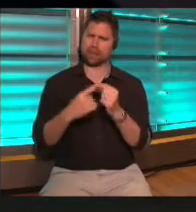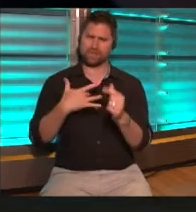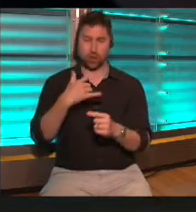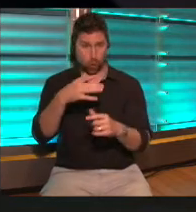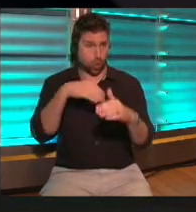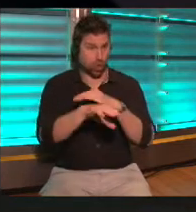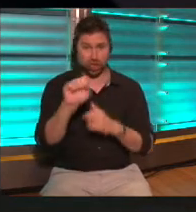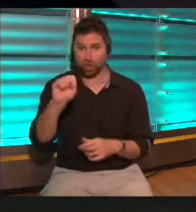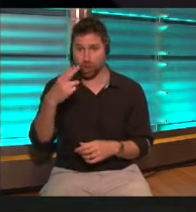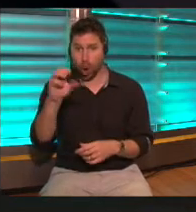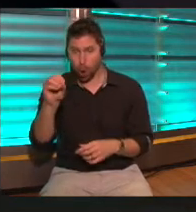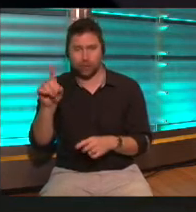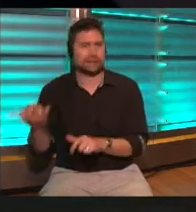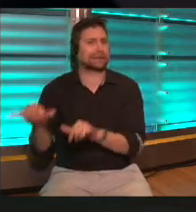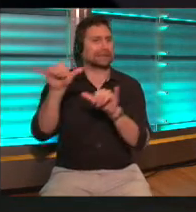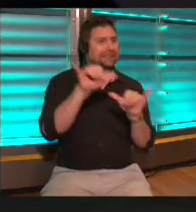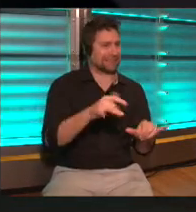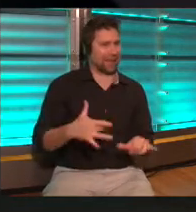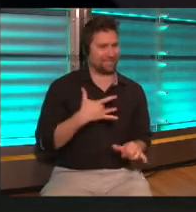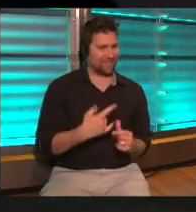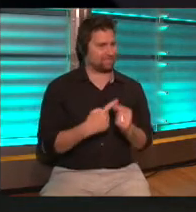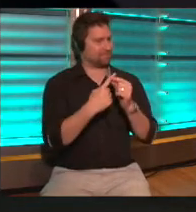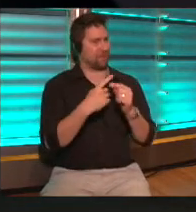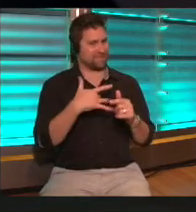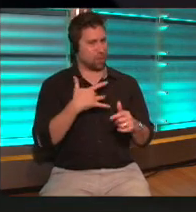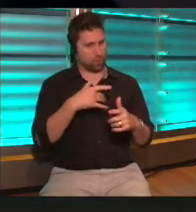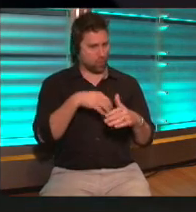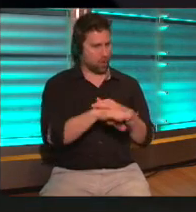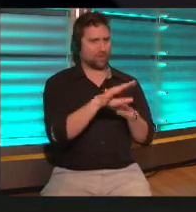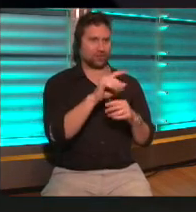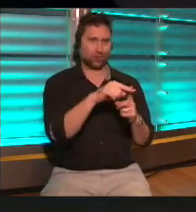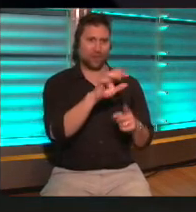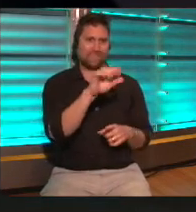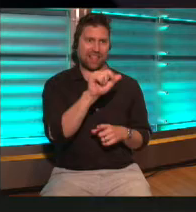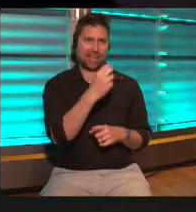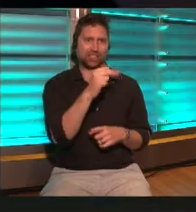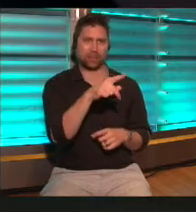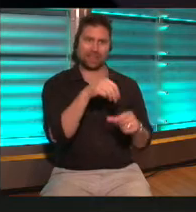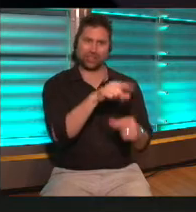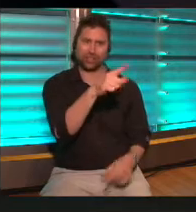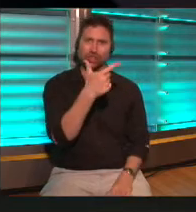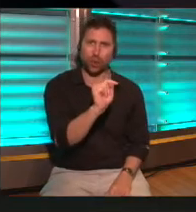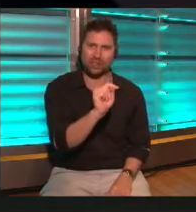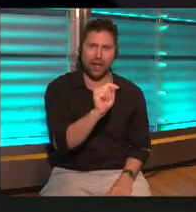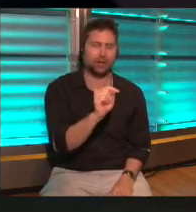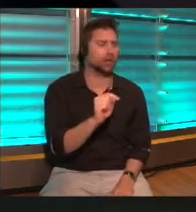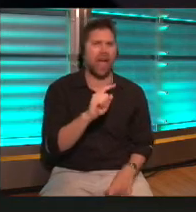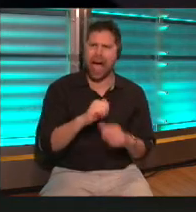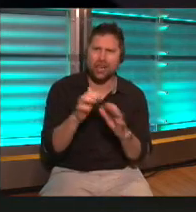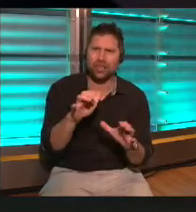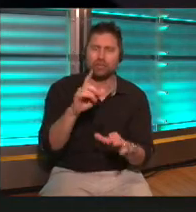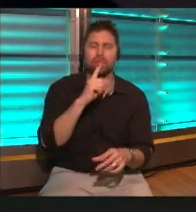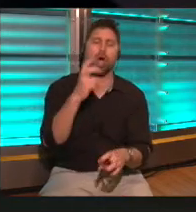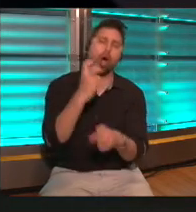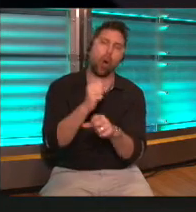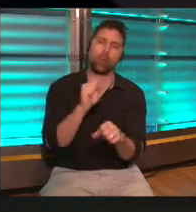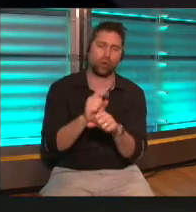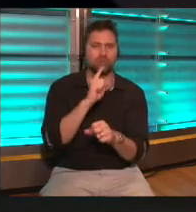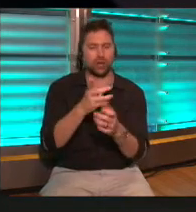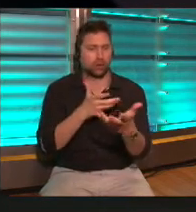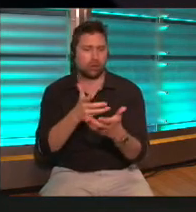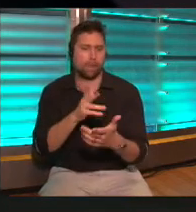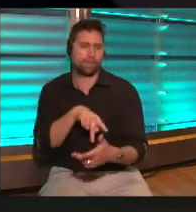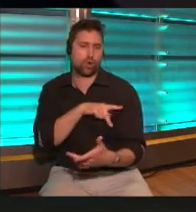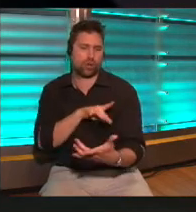Soho, you still get that same special feeling you do when you walk into the flagship in Georgetown. How do you do that? It's a lot of hard work. It's personally connecting to customers. It's